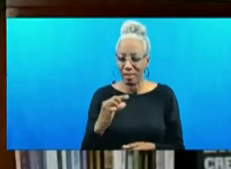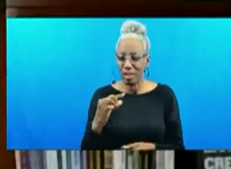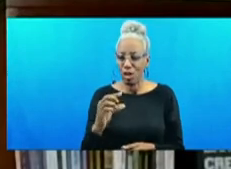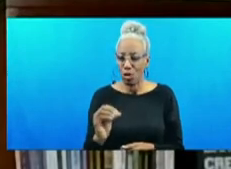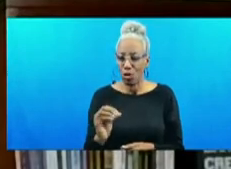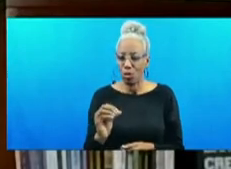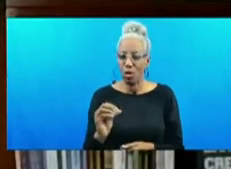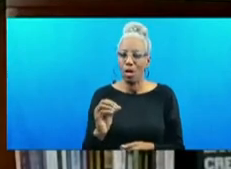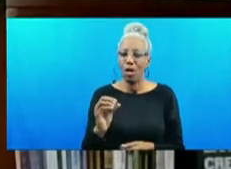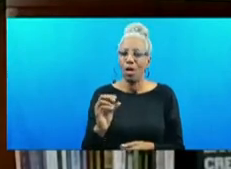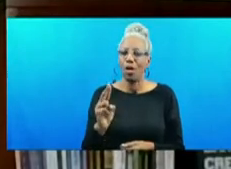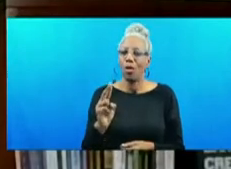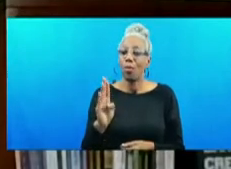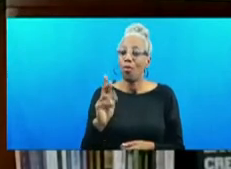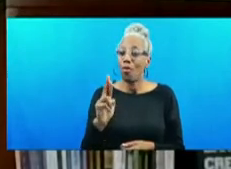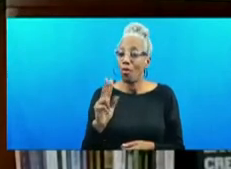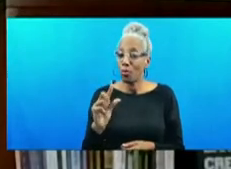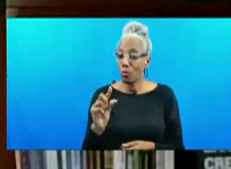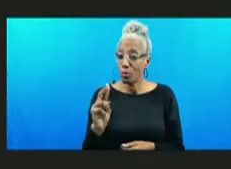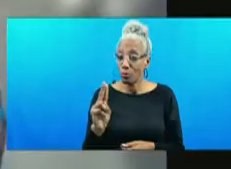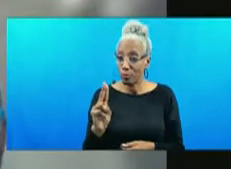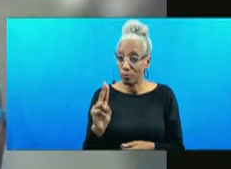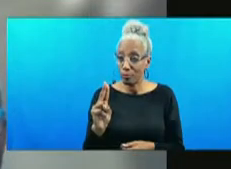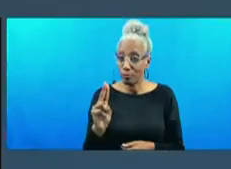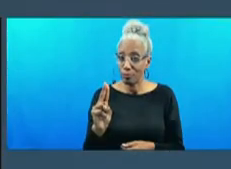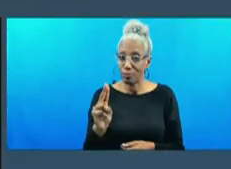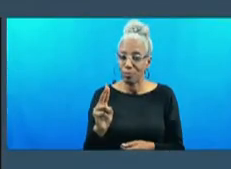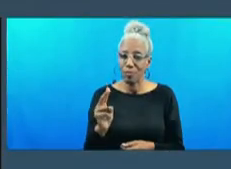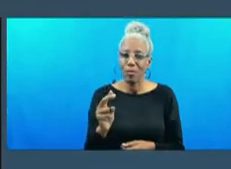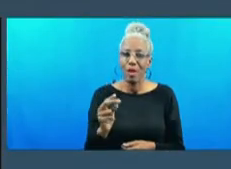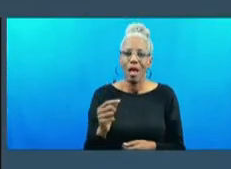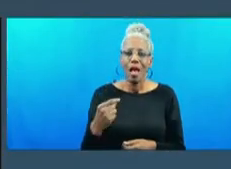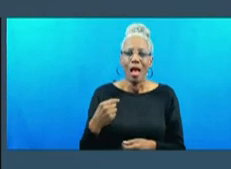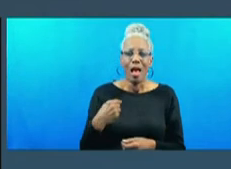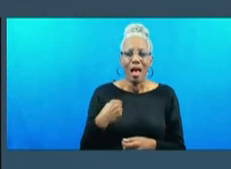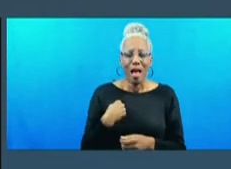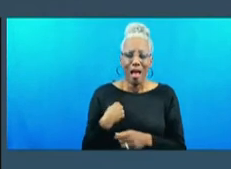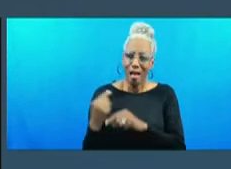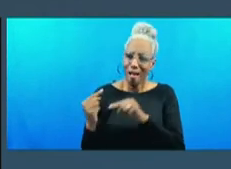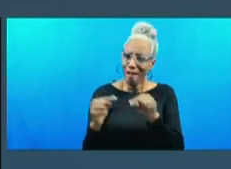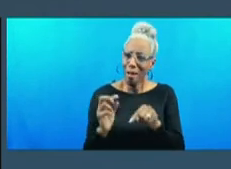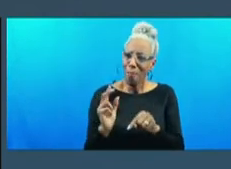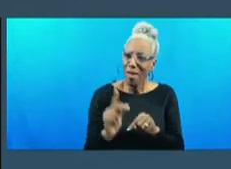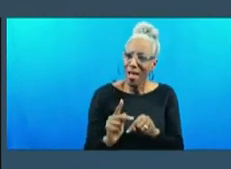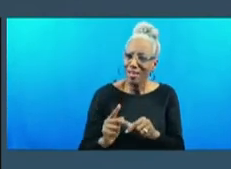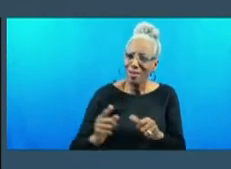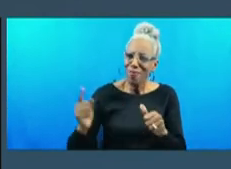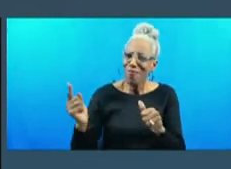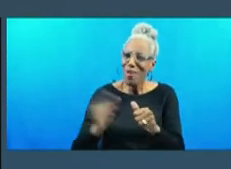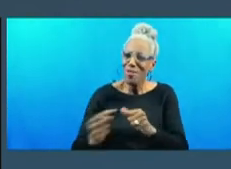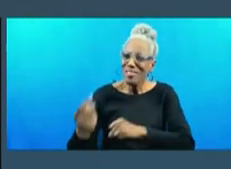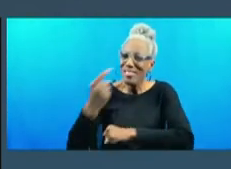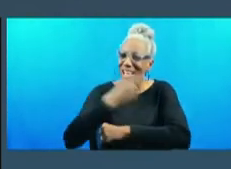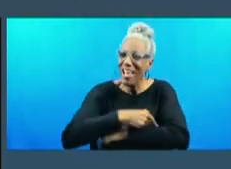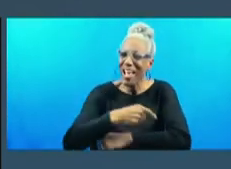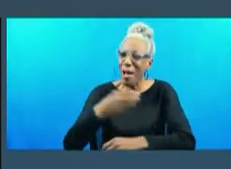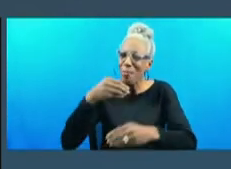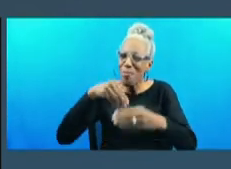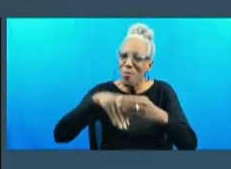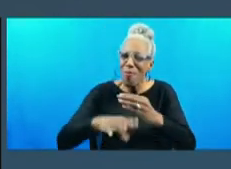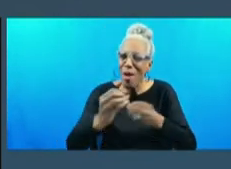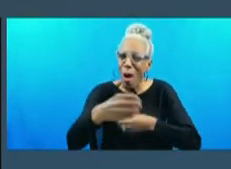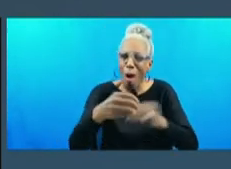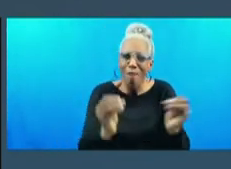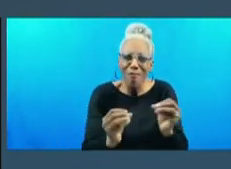couple of years ago, they were meeting with me in my office the day that I was moving in. I had not situated everything in my office